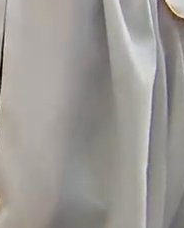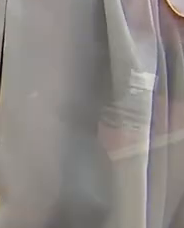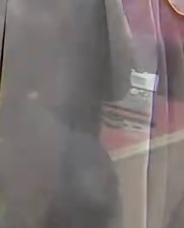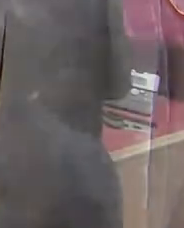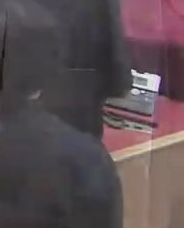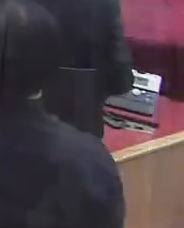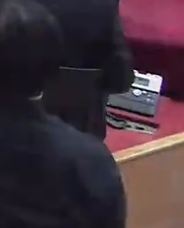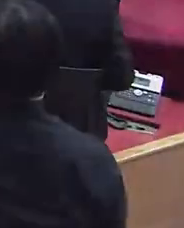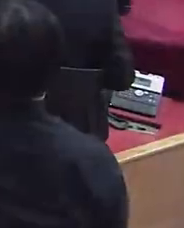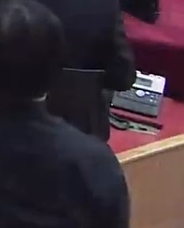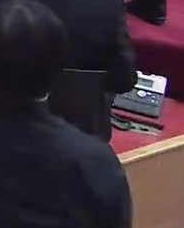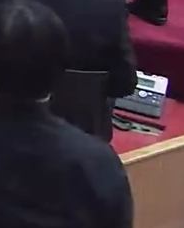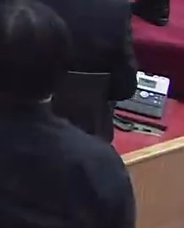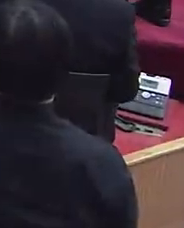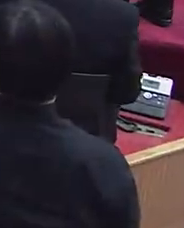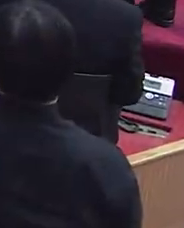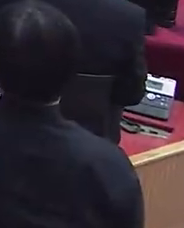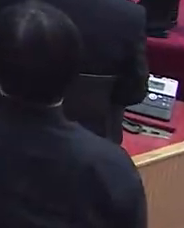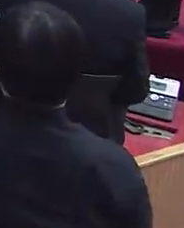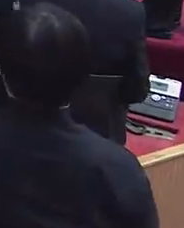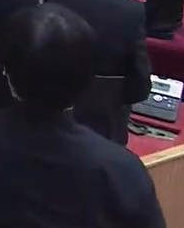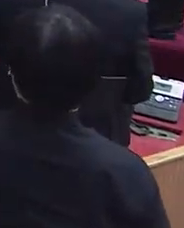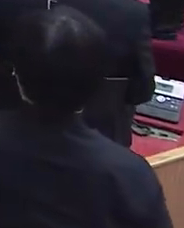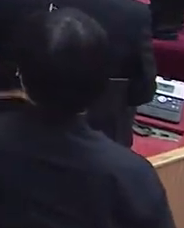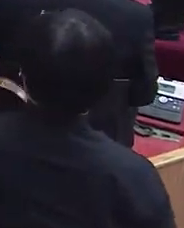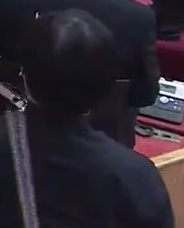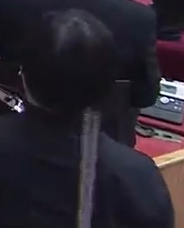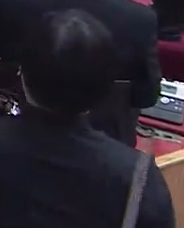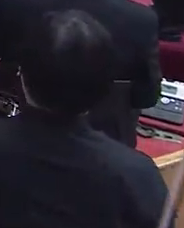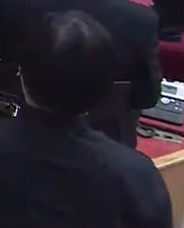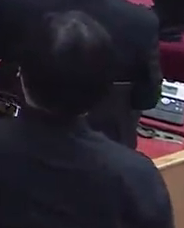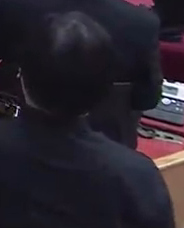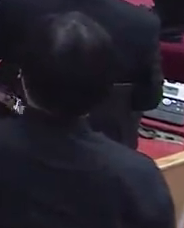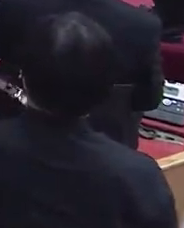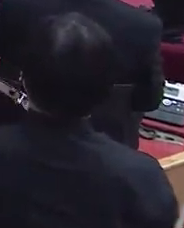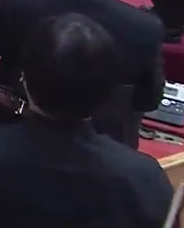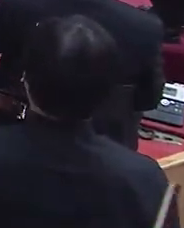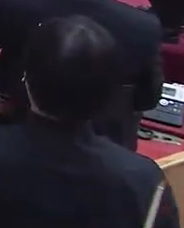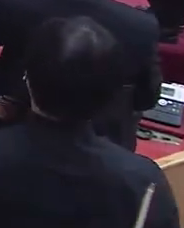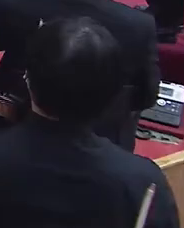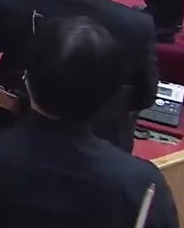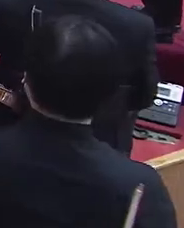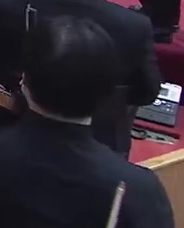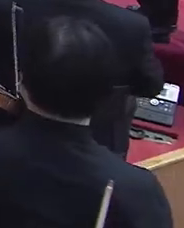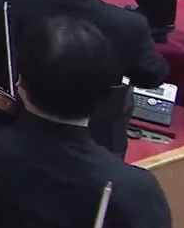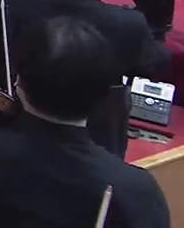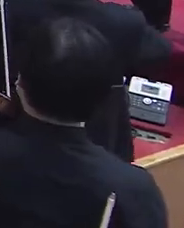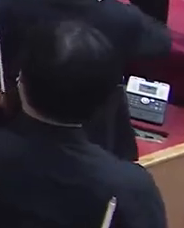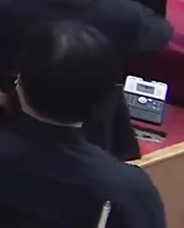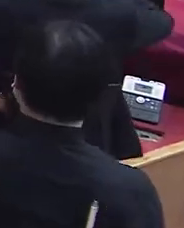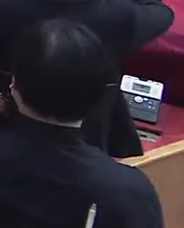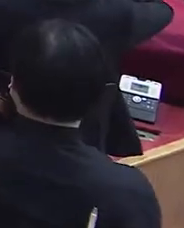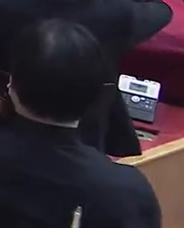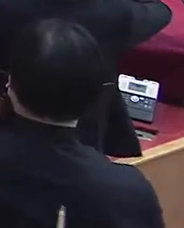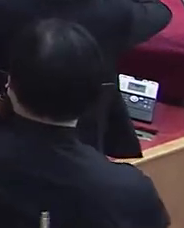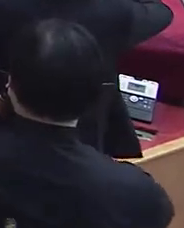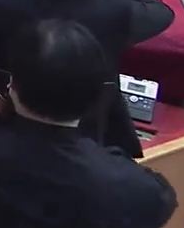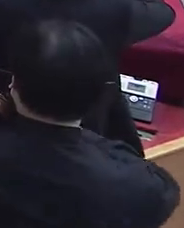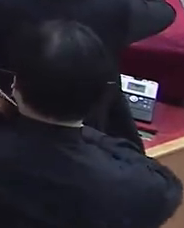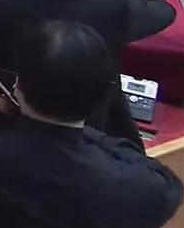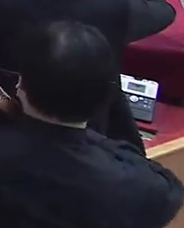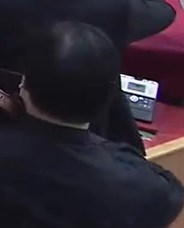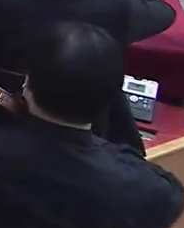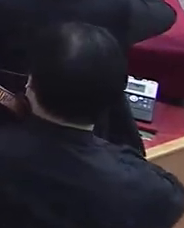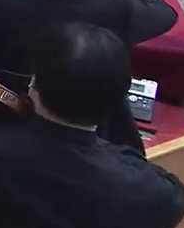for our all night prayer meeting after from 9 30 pm to 11 pm please come and join our services and I'll be right back after